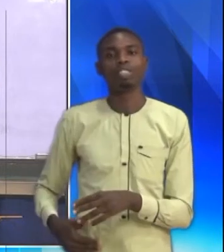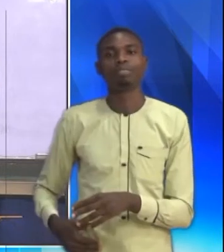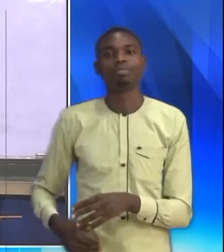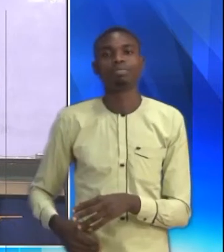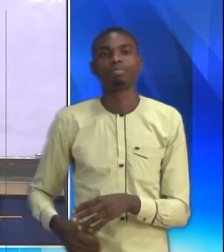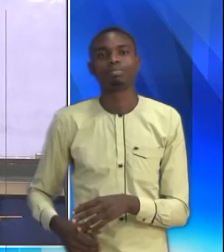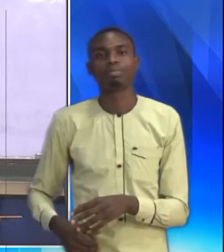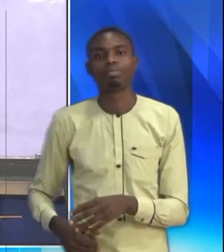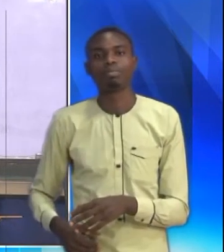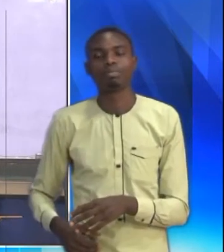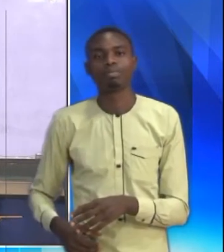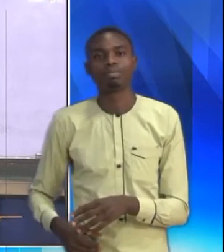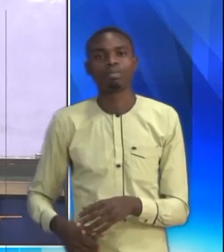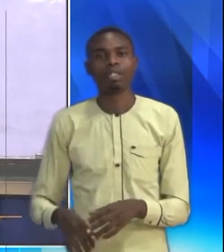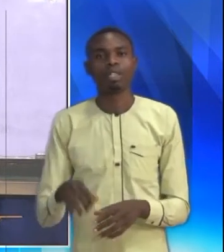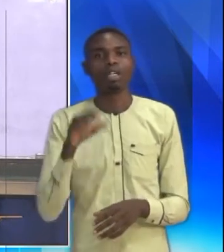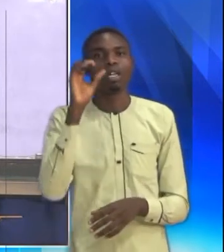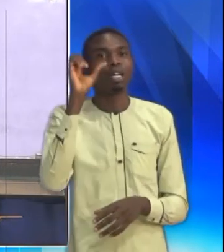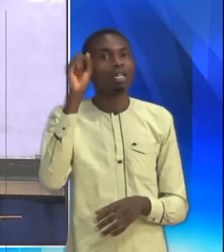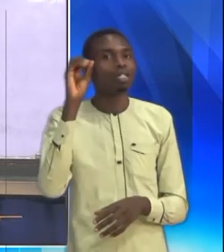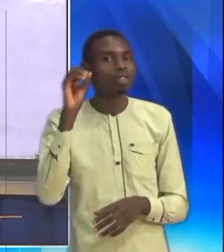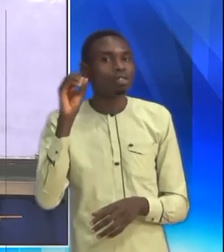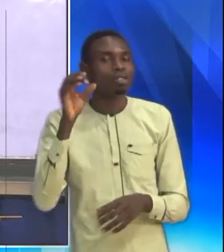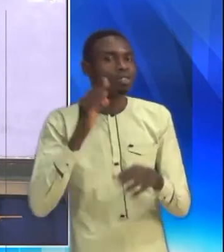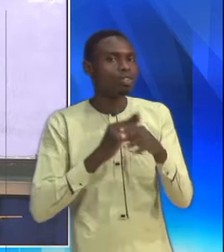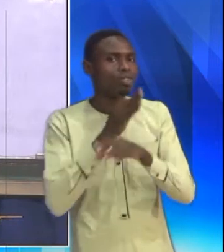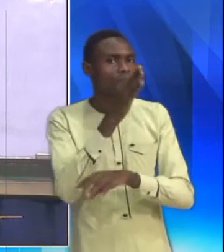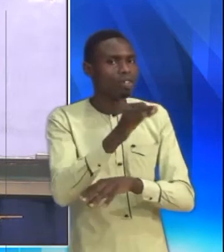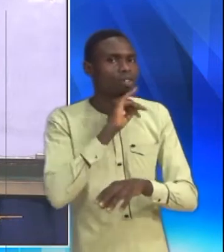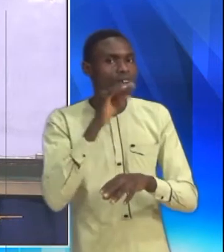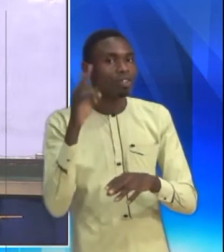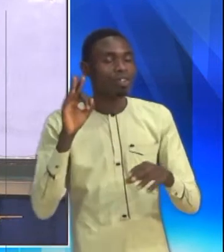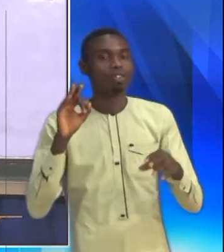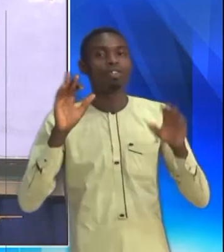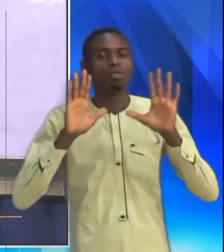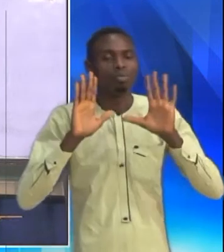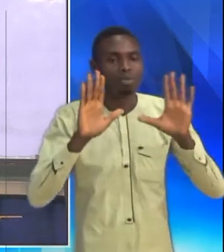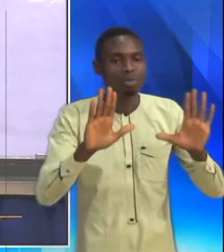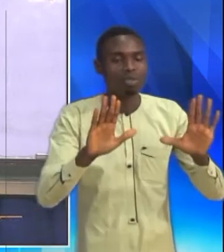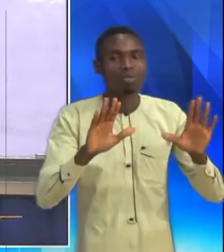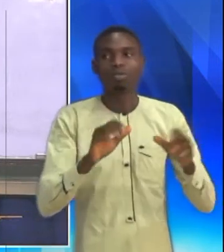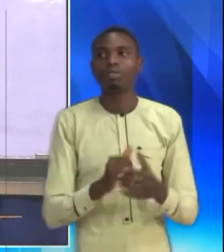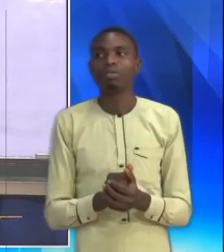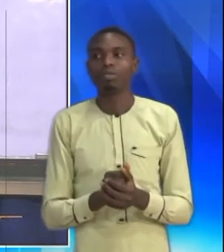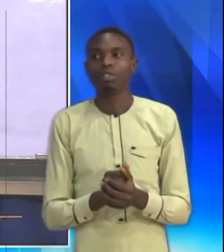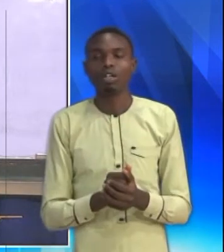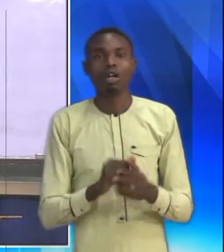So force of a pull brings about what we call